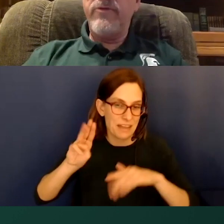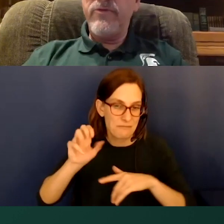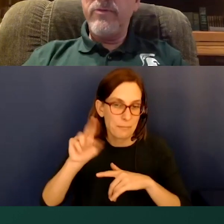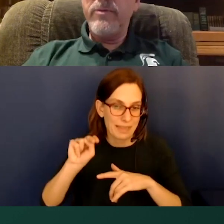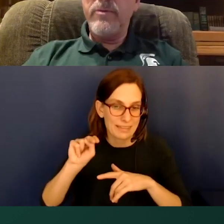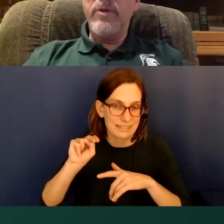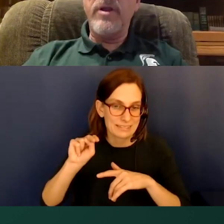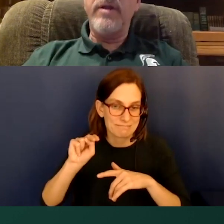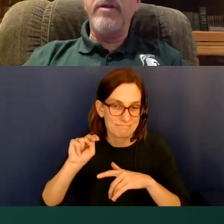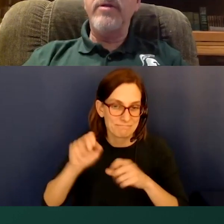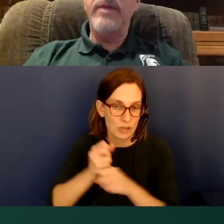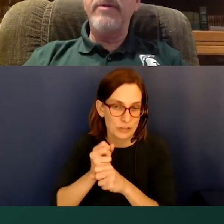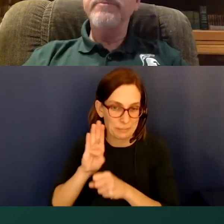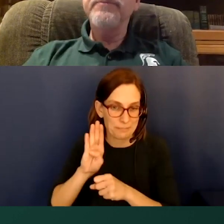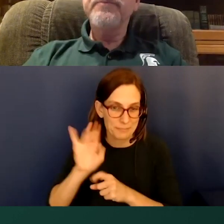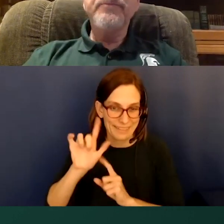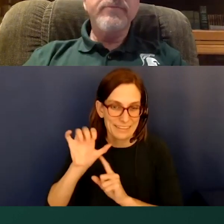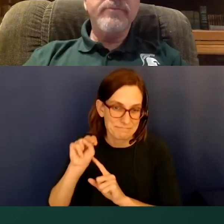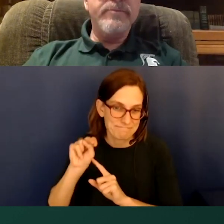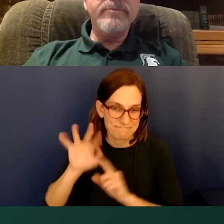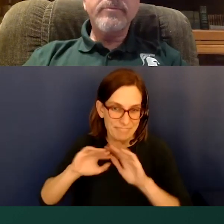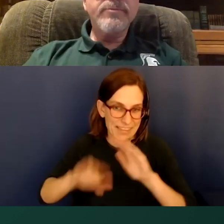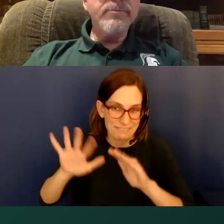of what science is claiming.